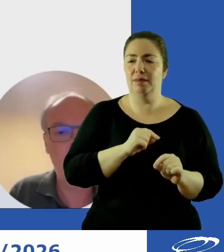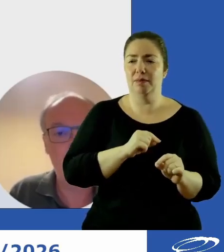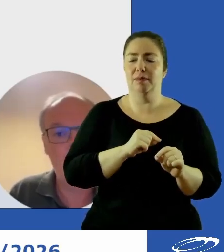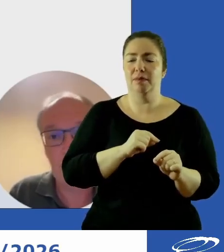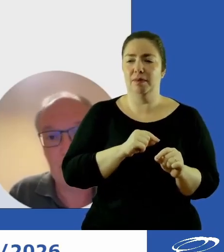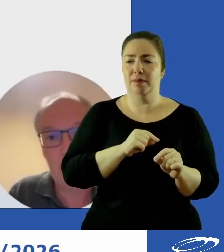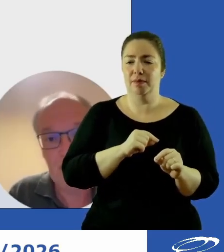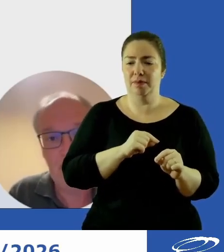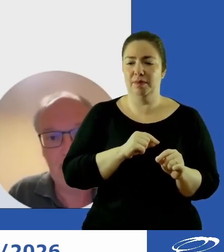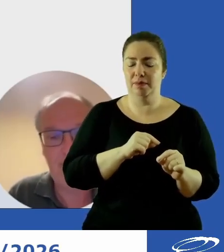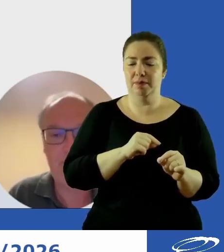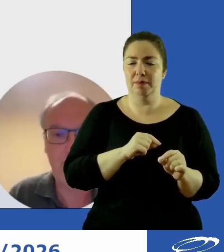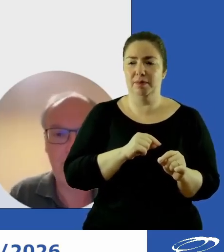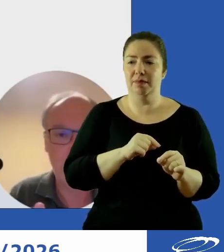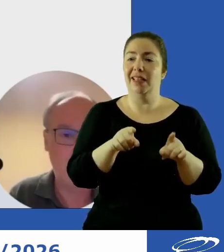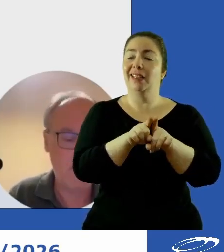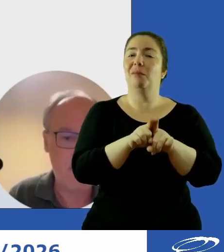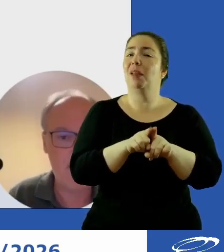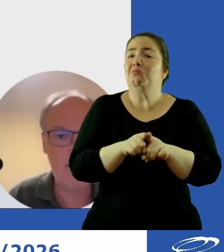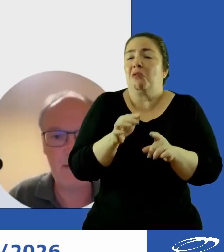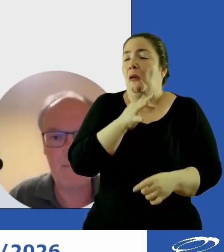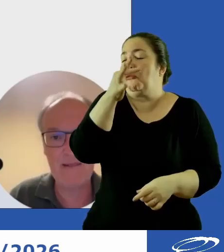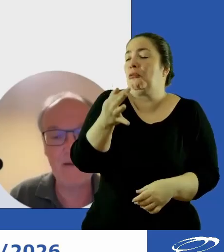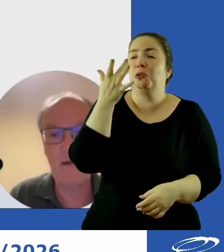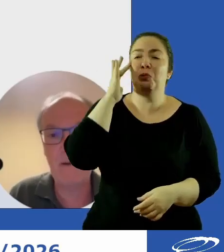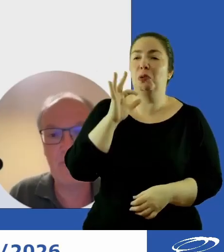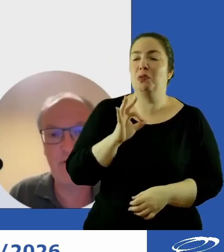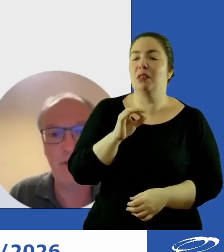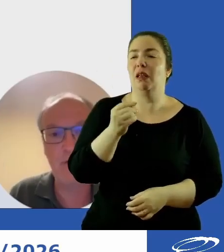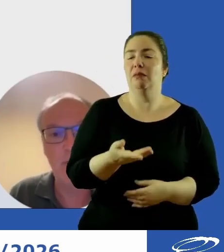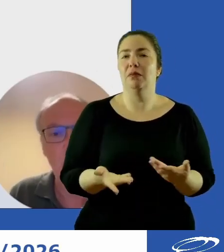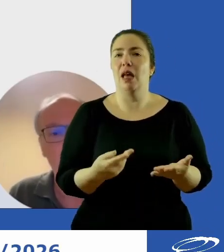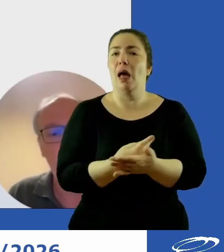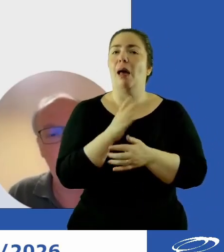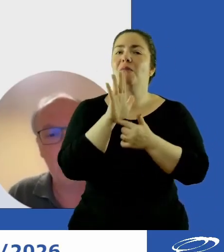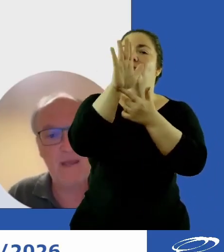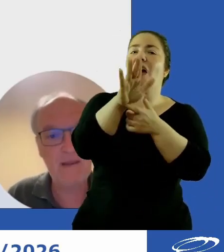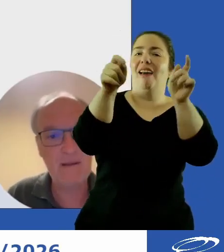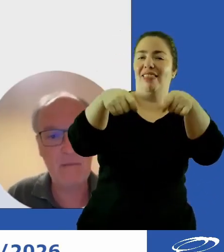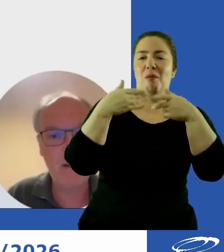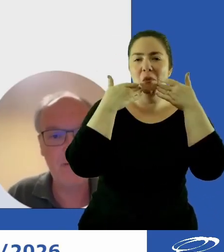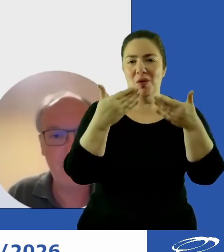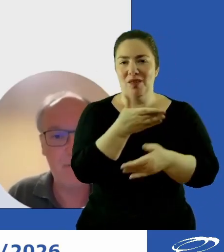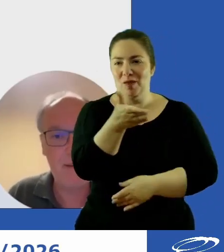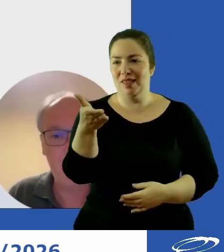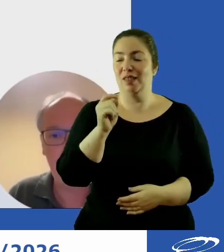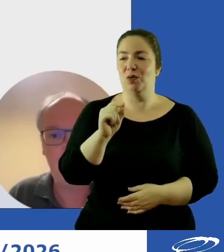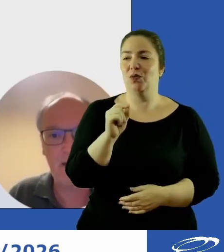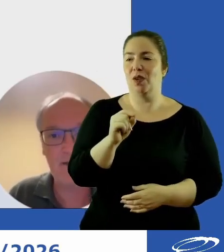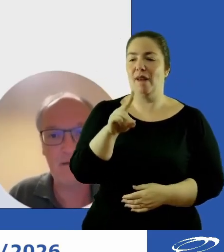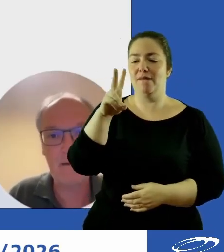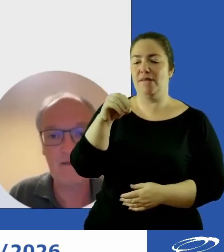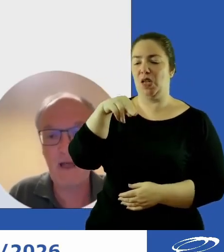there are some data from oritabensin and dalbavancin. Here I'm showing you some data about dalbavancin